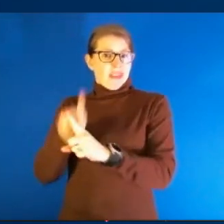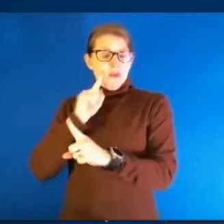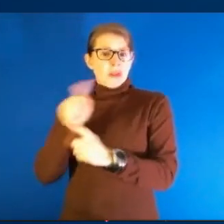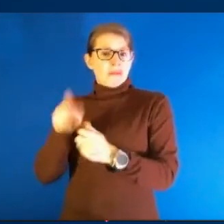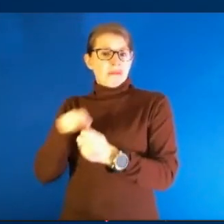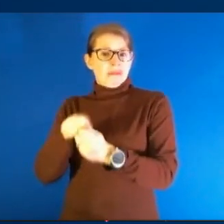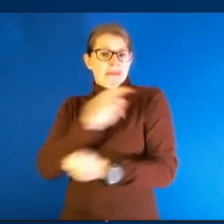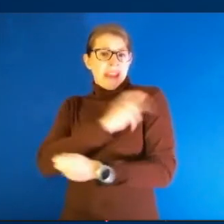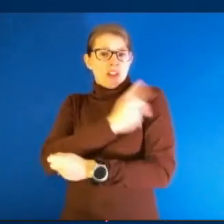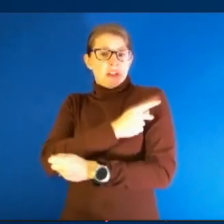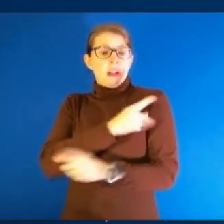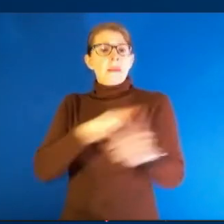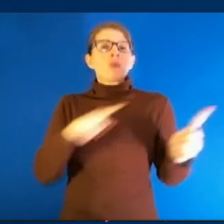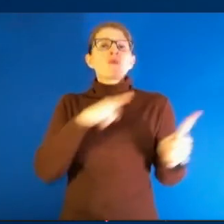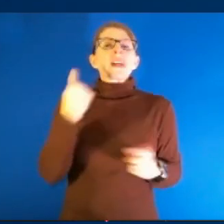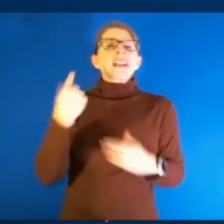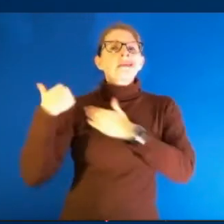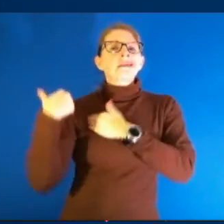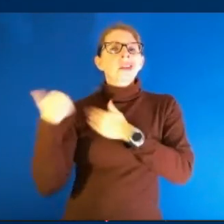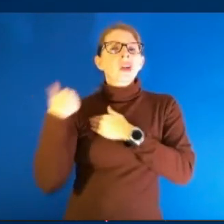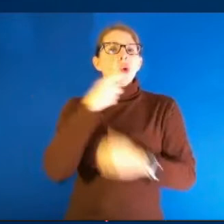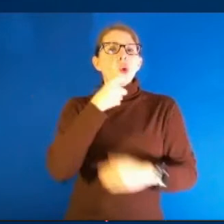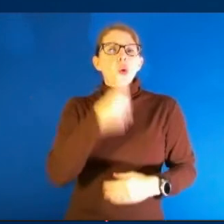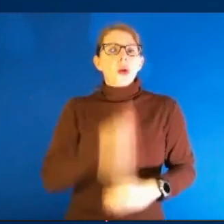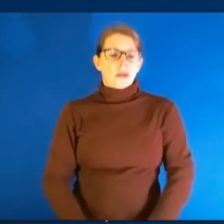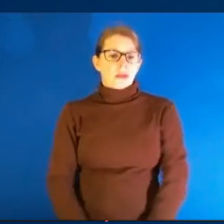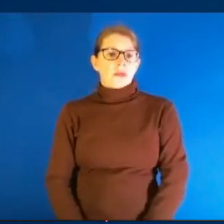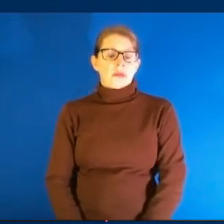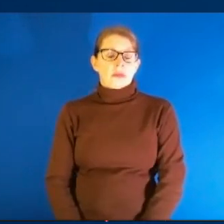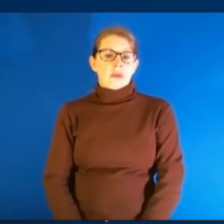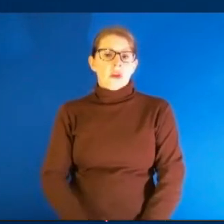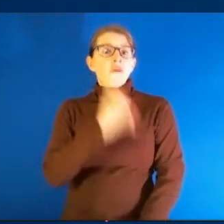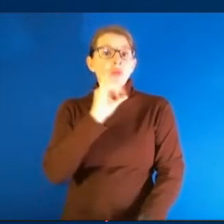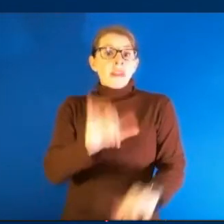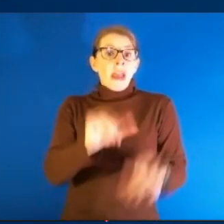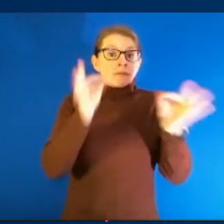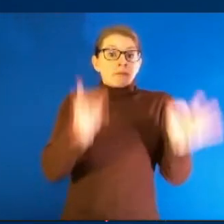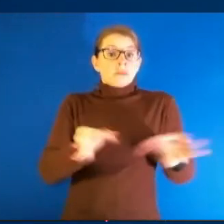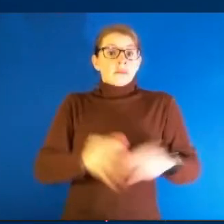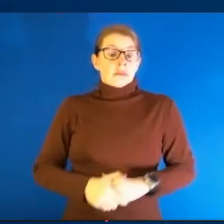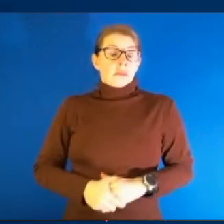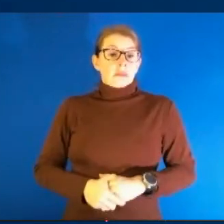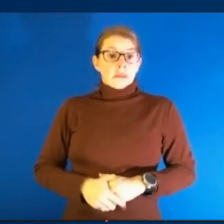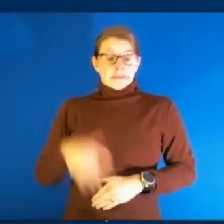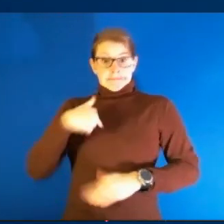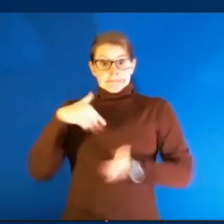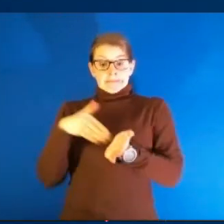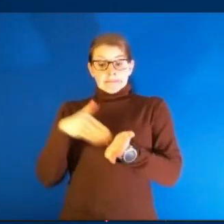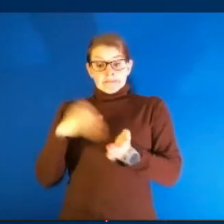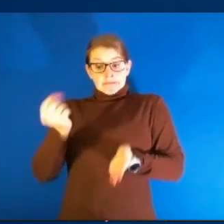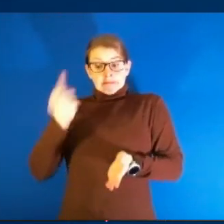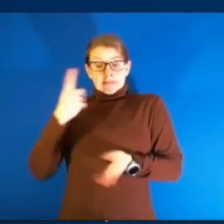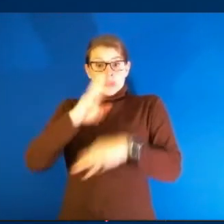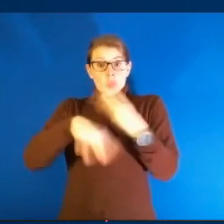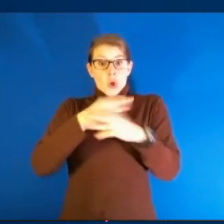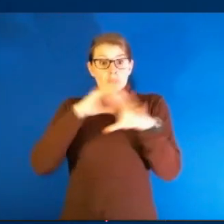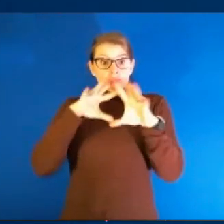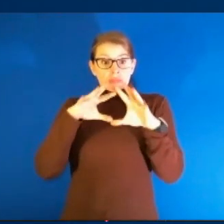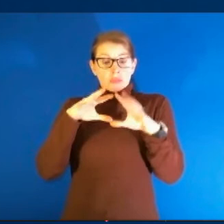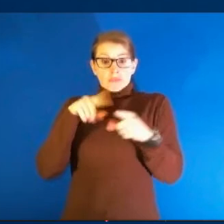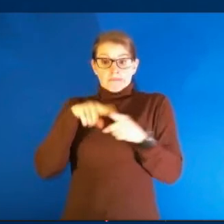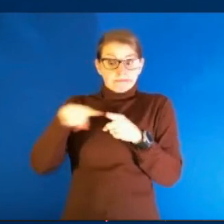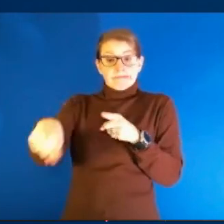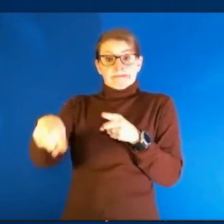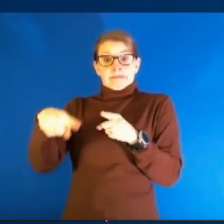who's going to hold the risk for that decision? And can, as a physician who understands this world, has studied it and practiced in it for